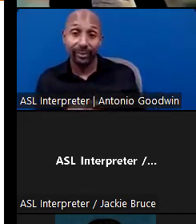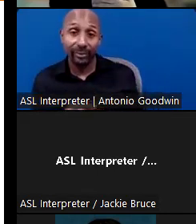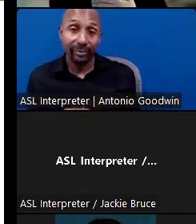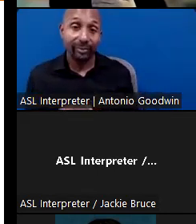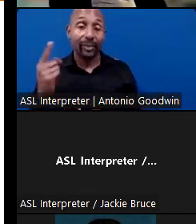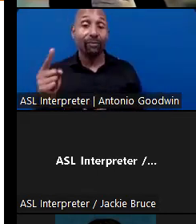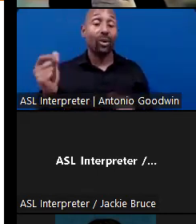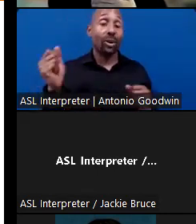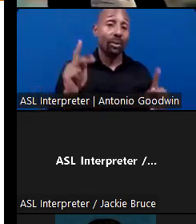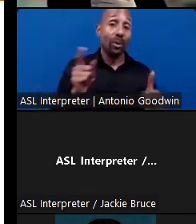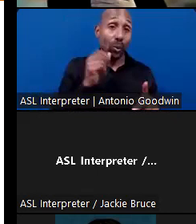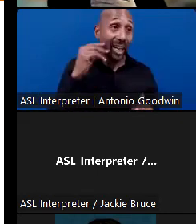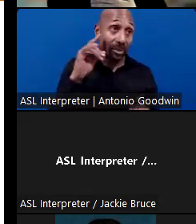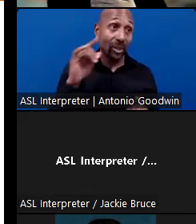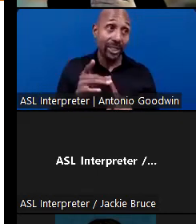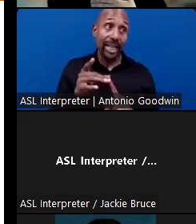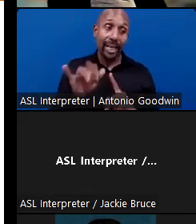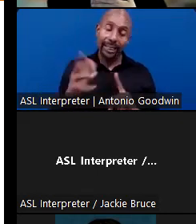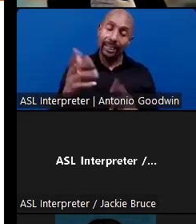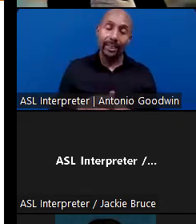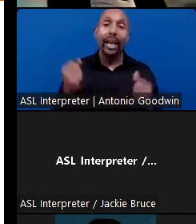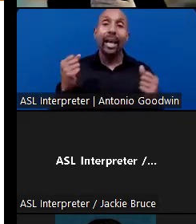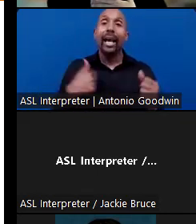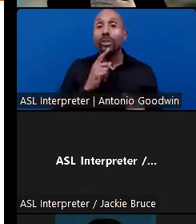many of you know that world.